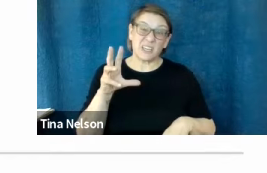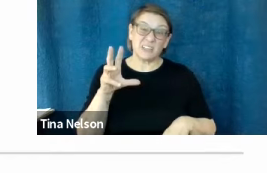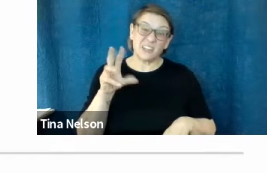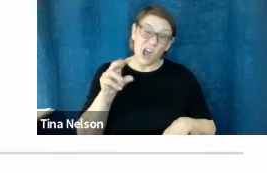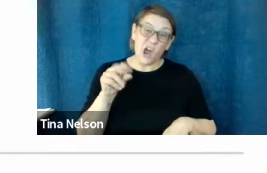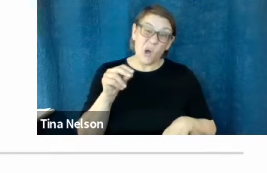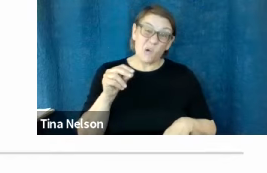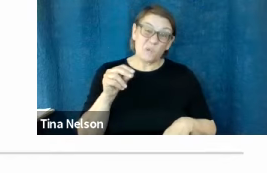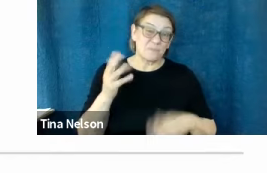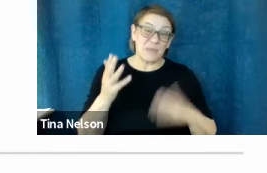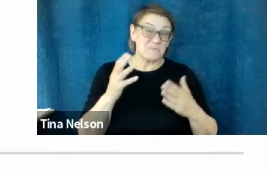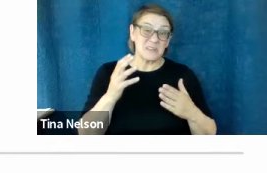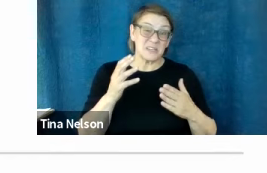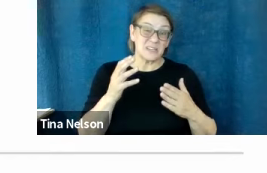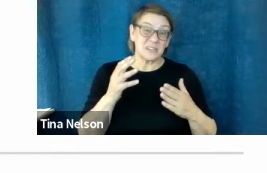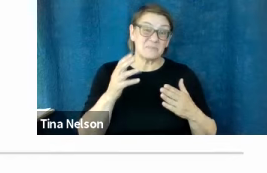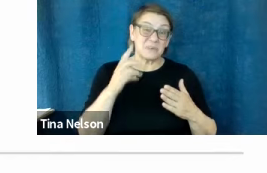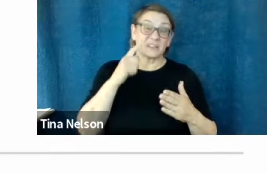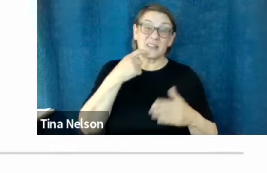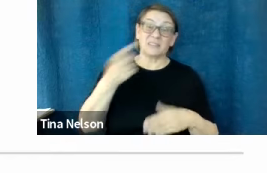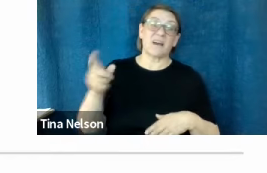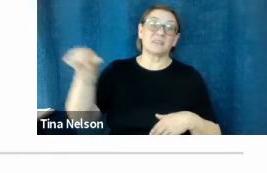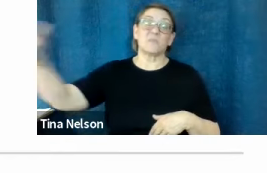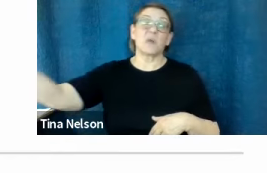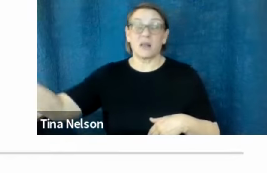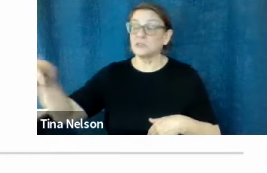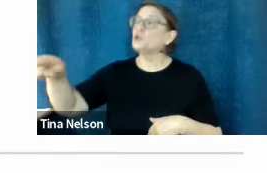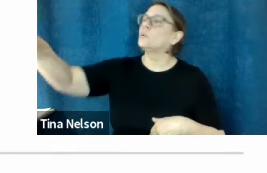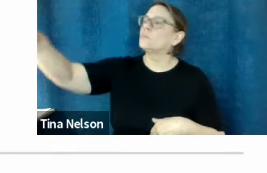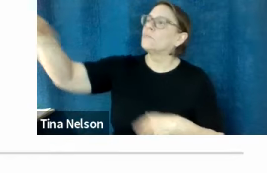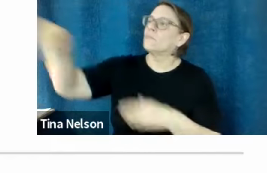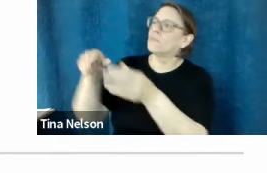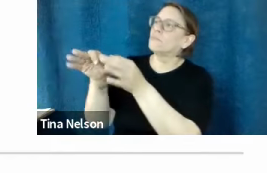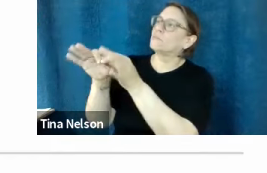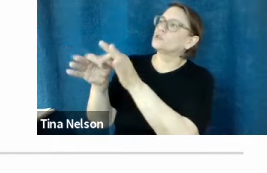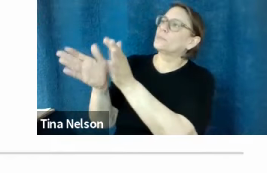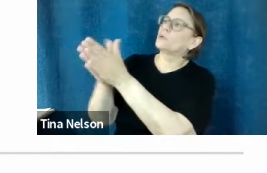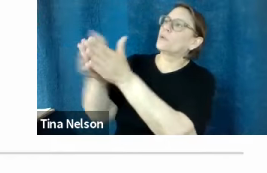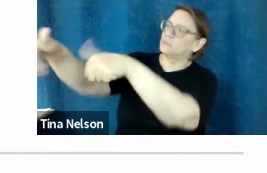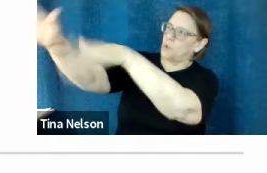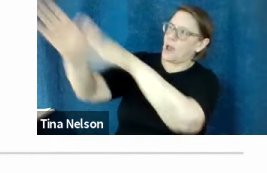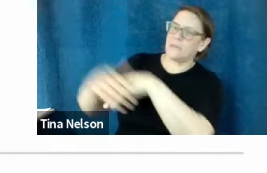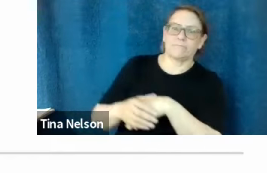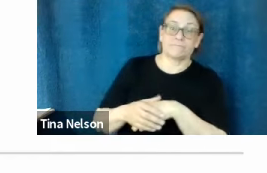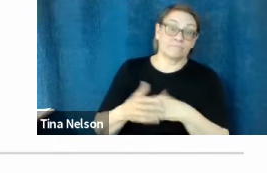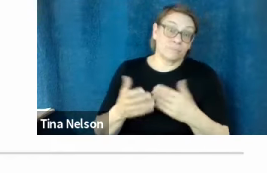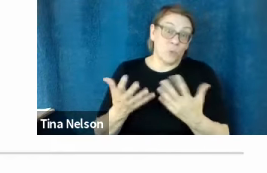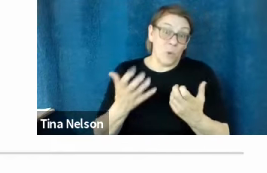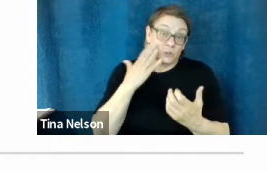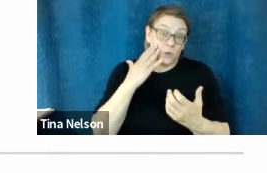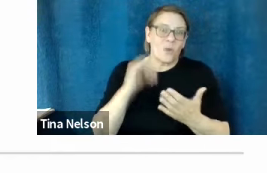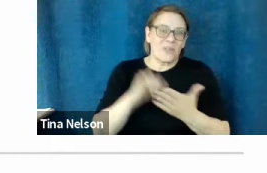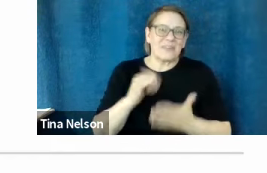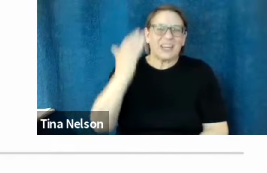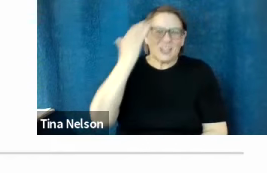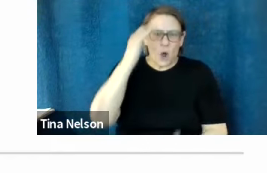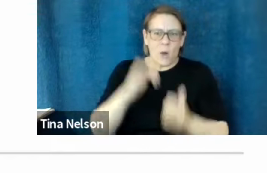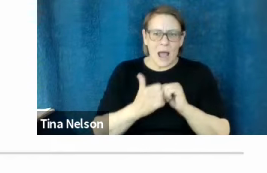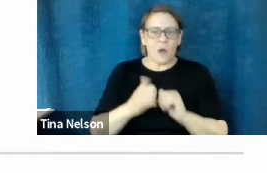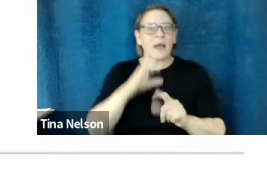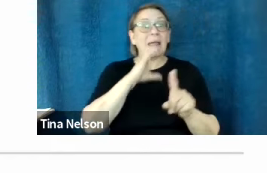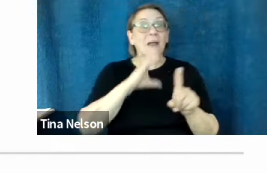misrepresented because of one's error in, in knowledge. So that's a lot of things that we need to address. Yes. And this